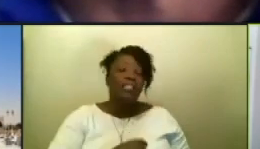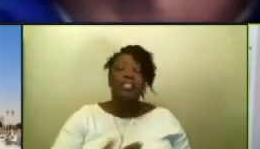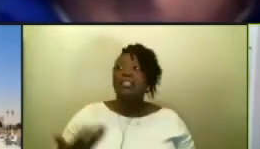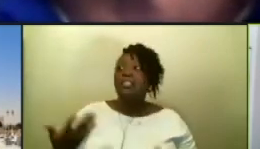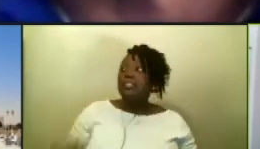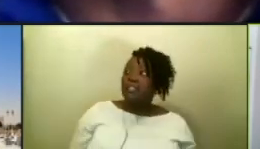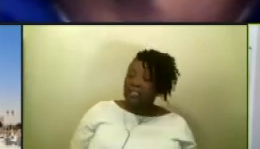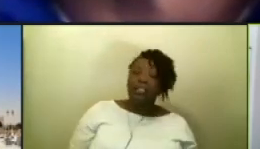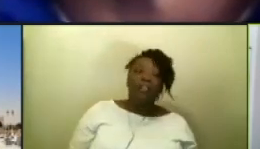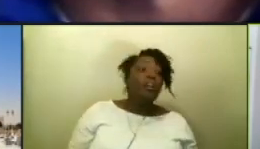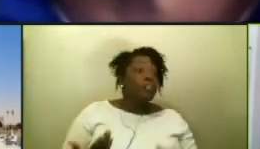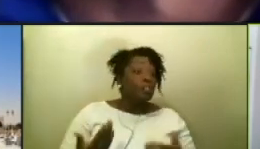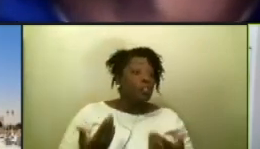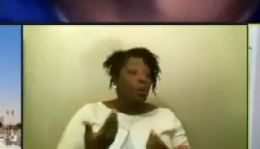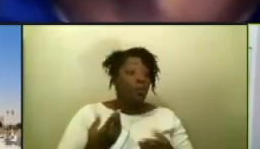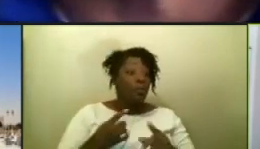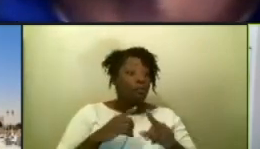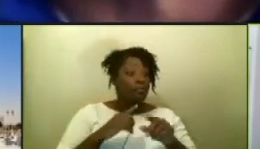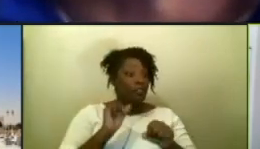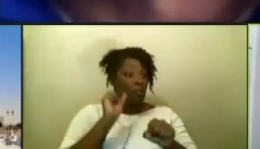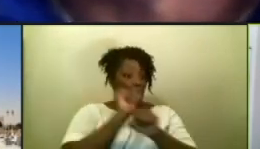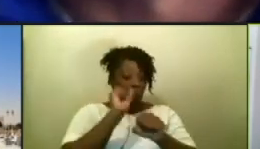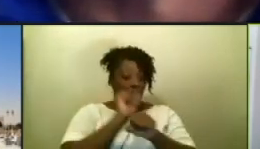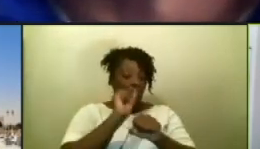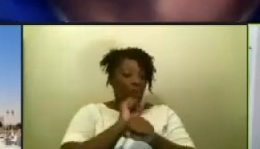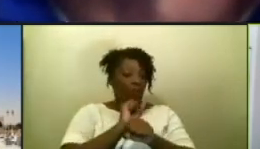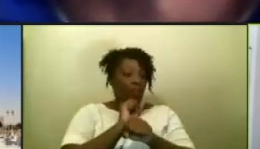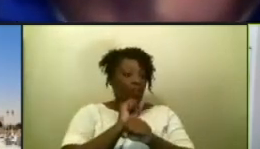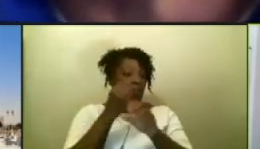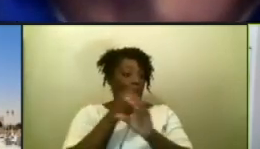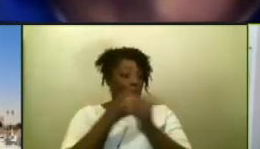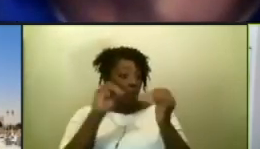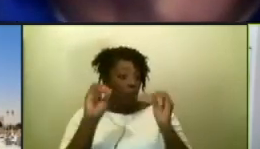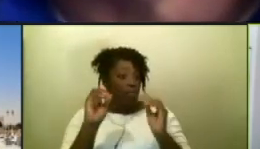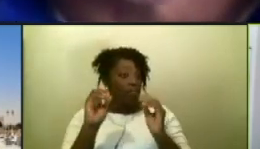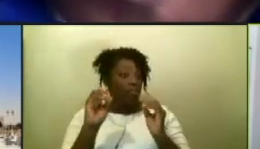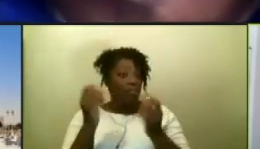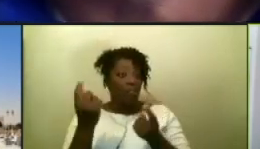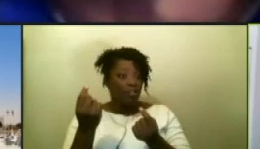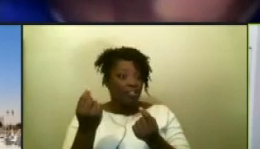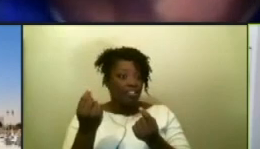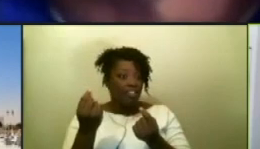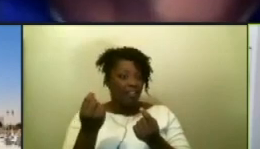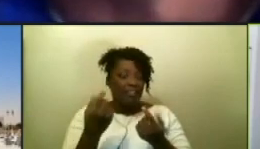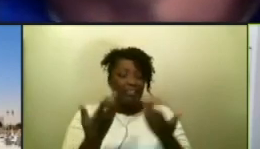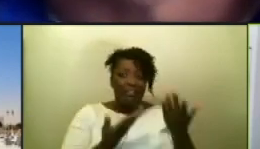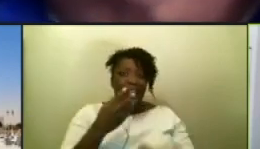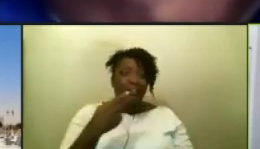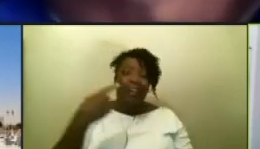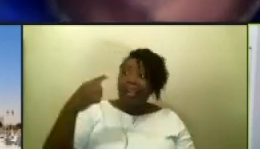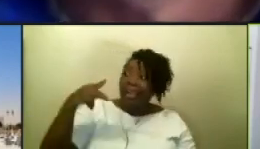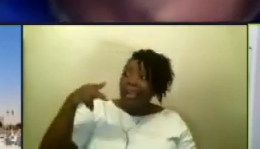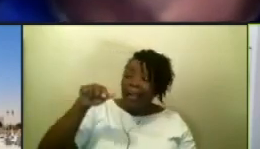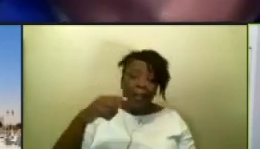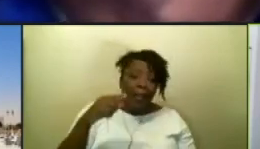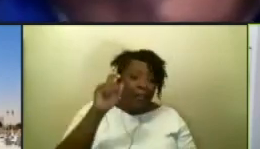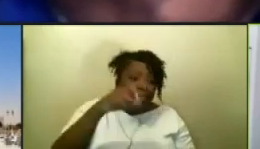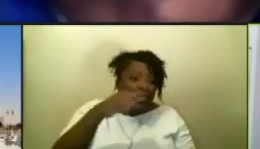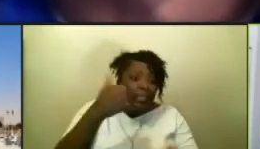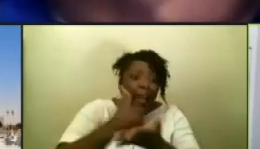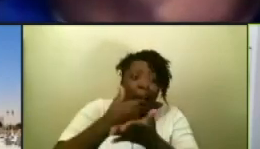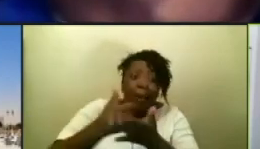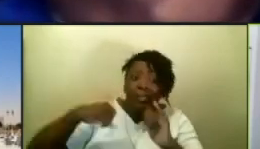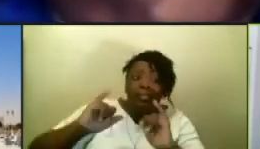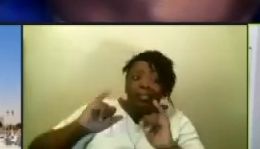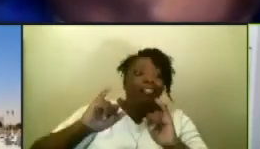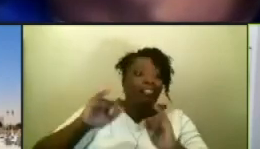the work that many of these organizations are doing is helping to fill that gap. So we in the city decided